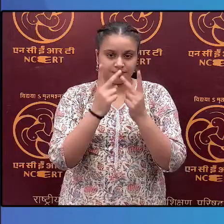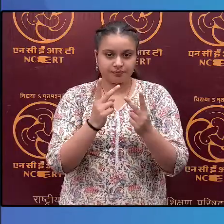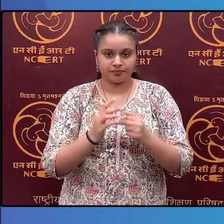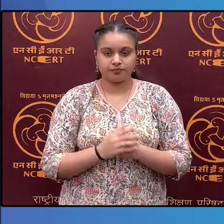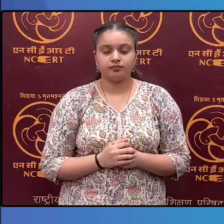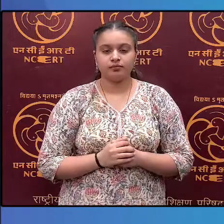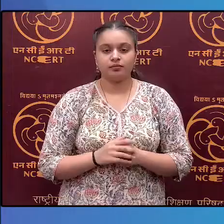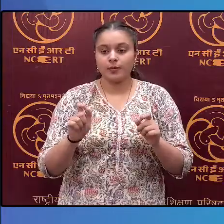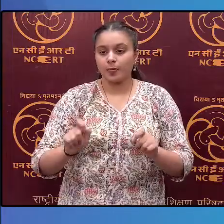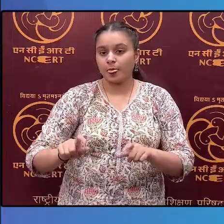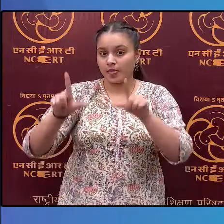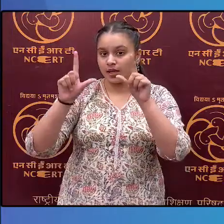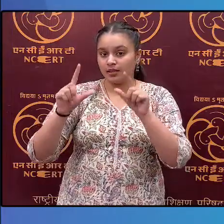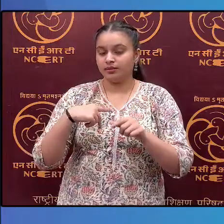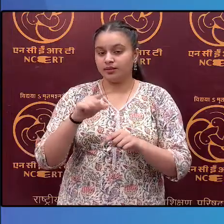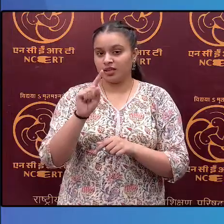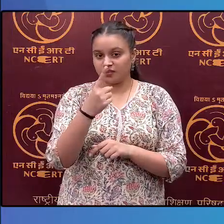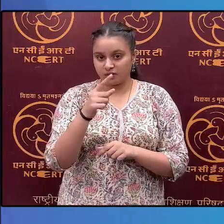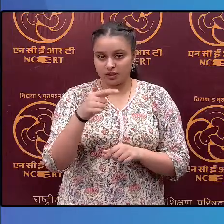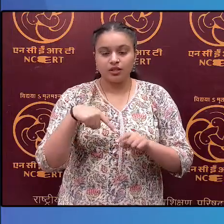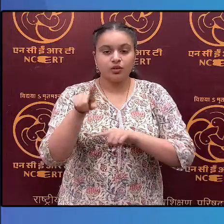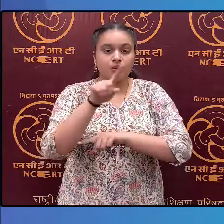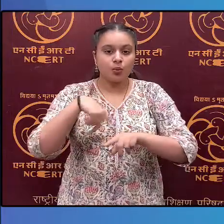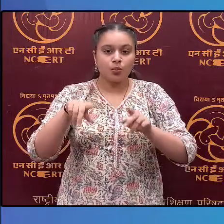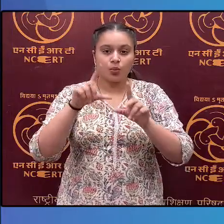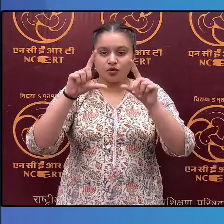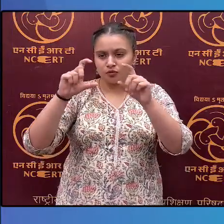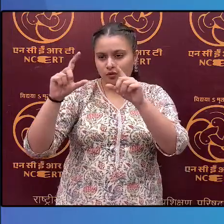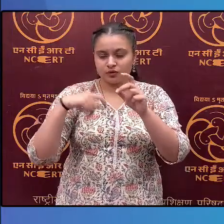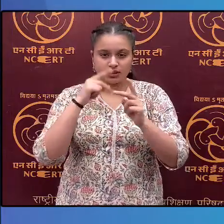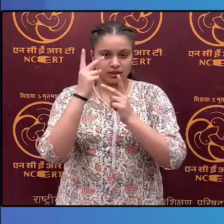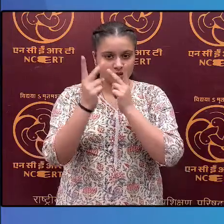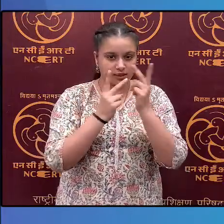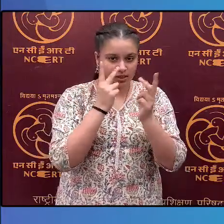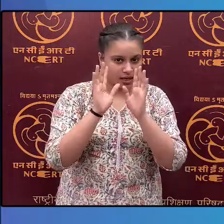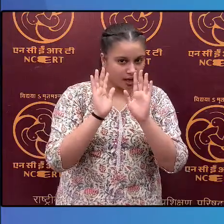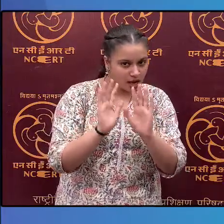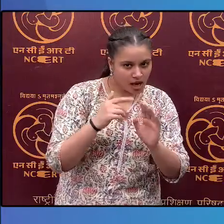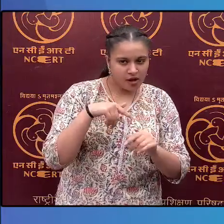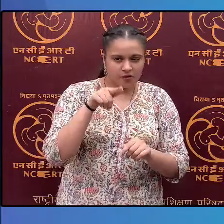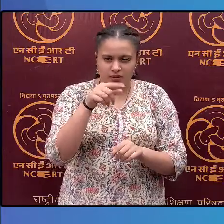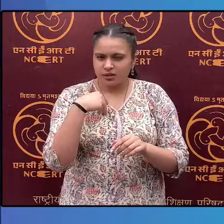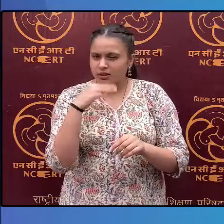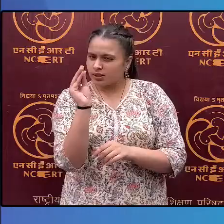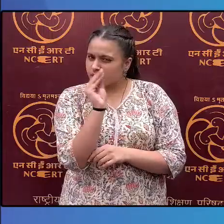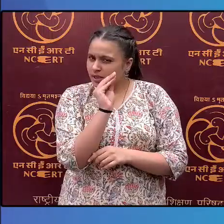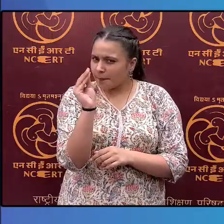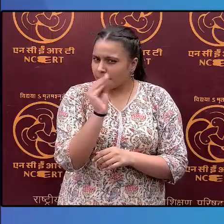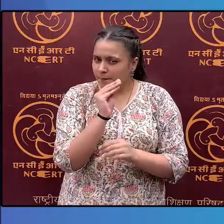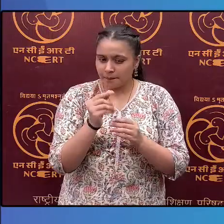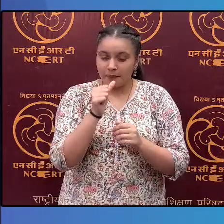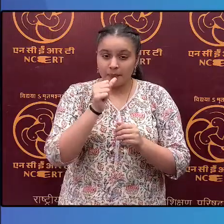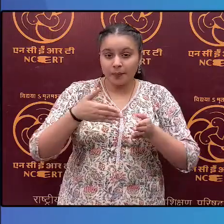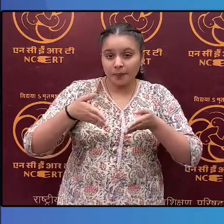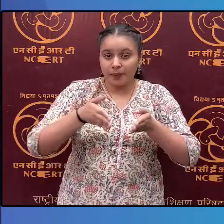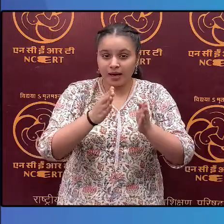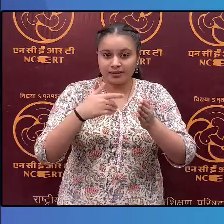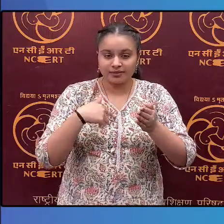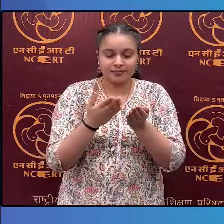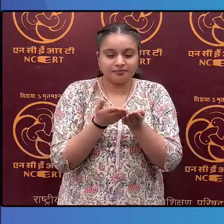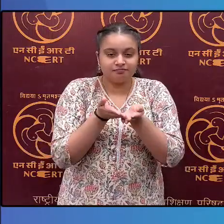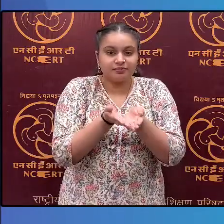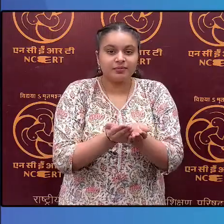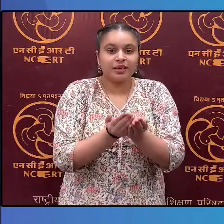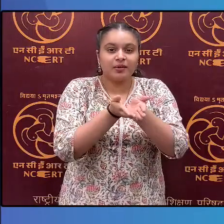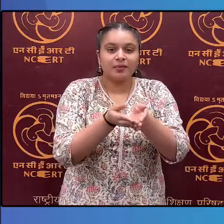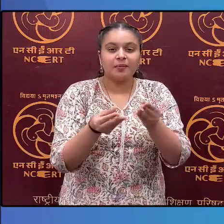slide first. As you can see on the visuals, you can see that there's paper boats in the stream, and there's a girl who is